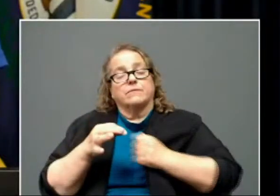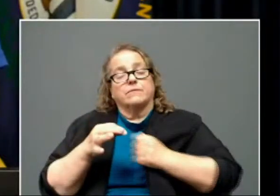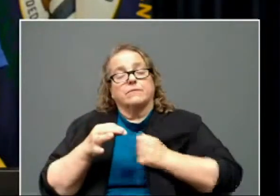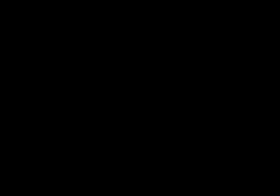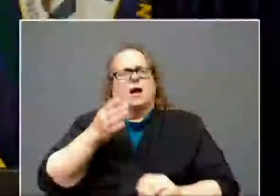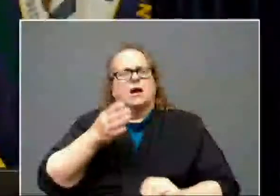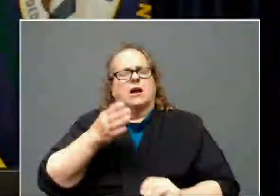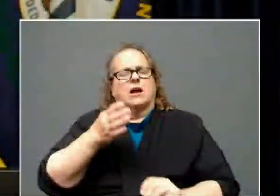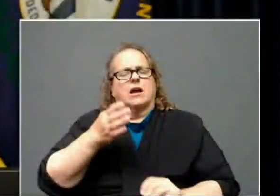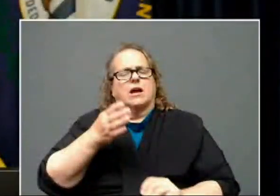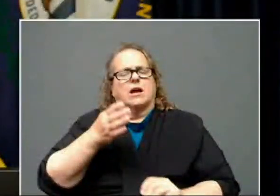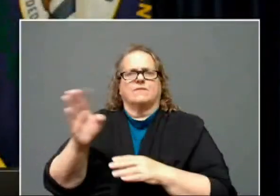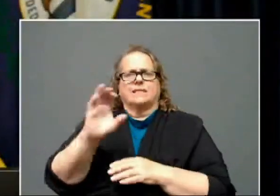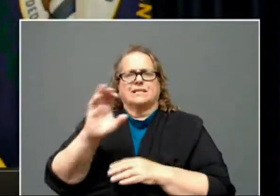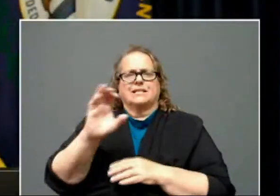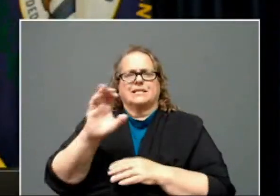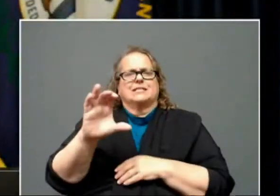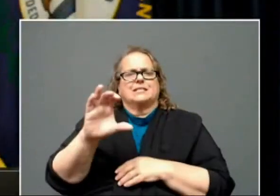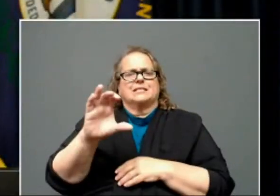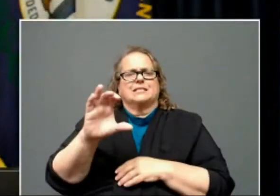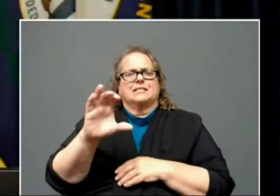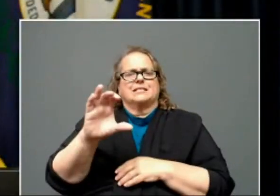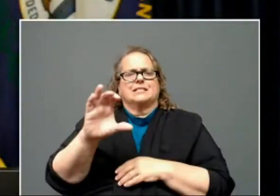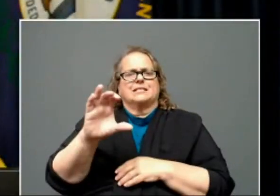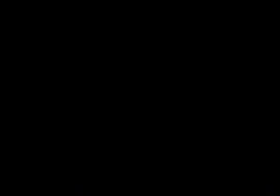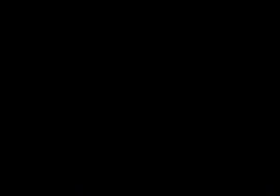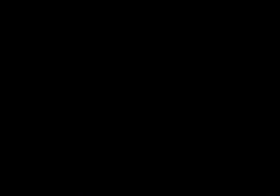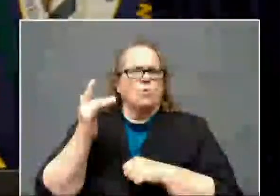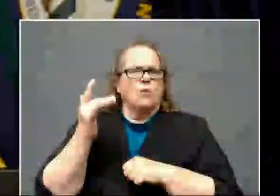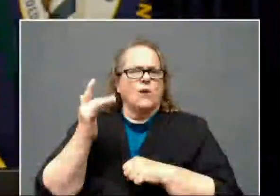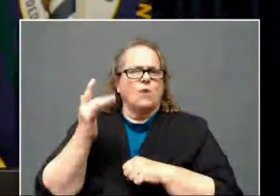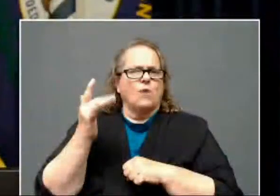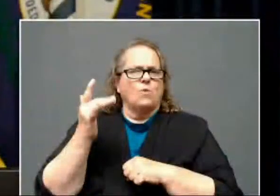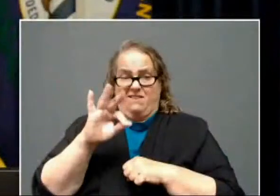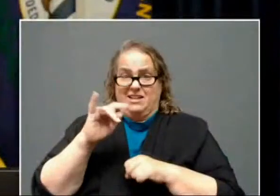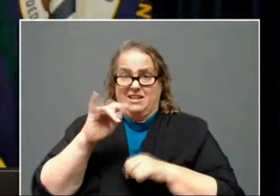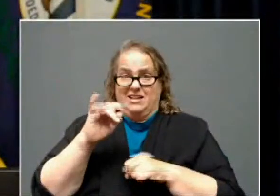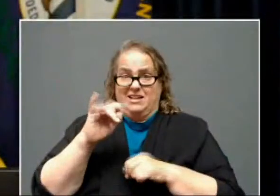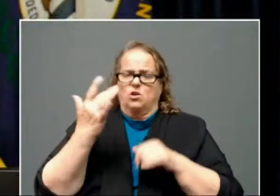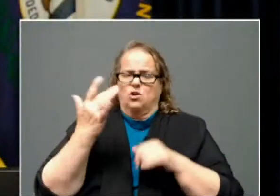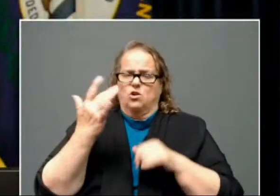why we're doing it, and if it's standard.